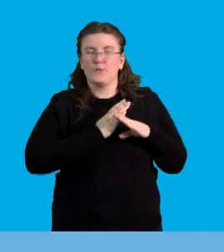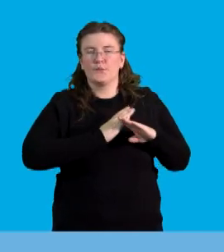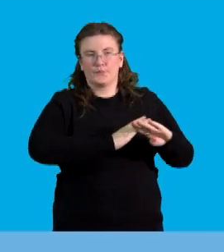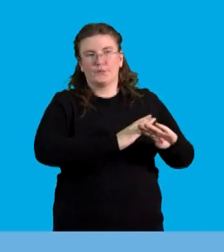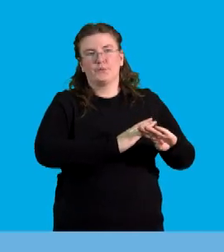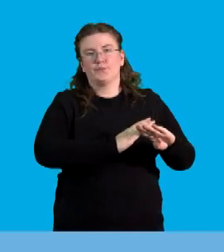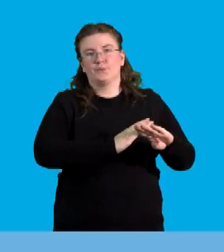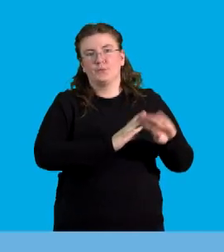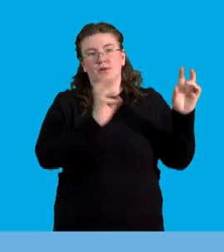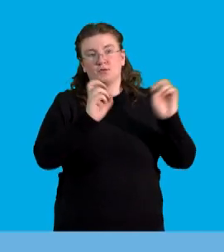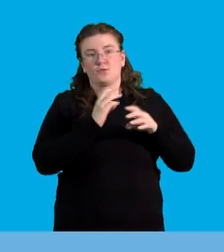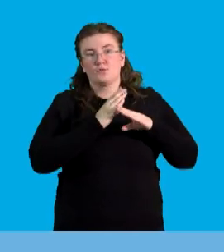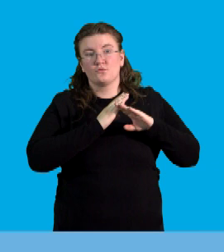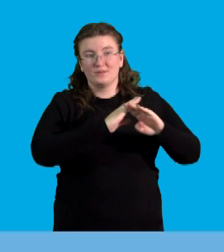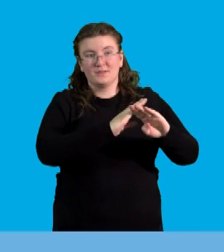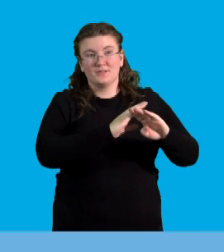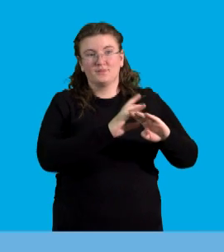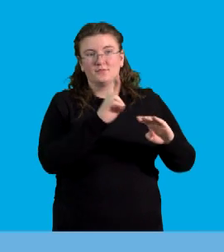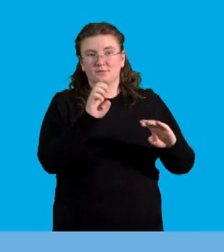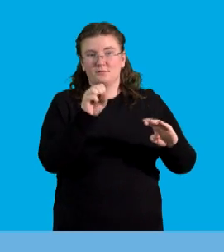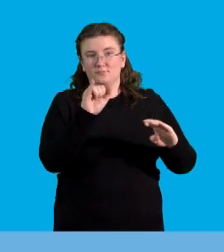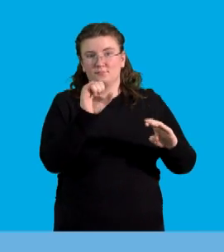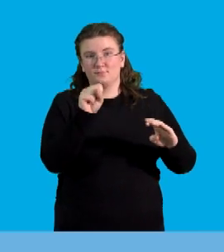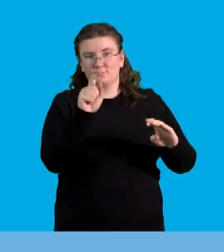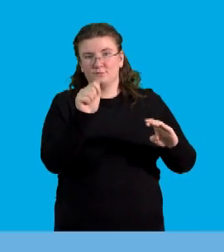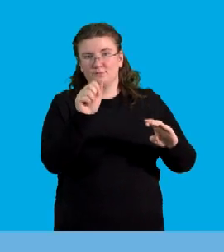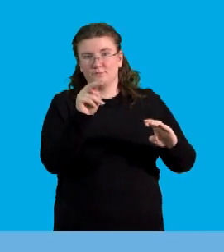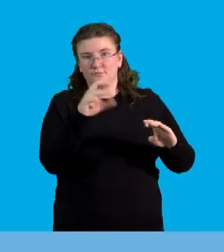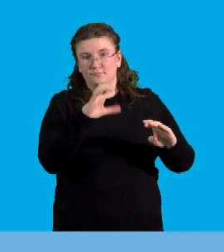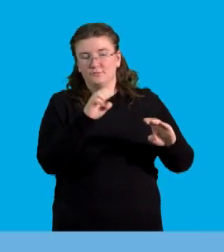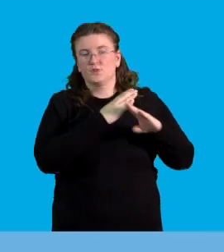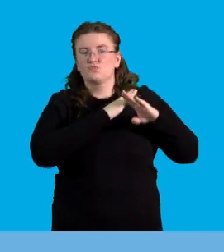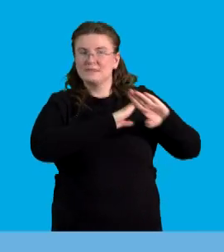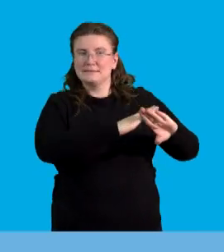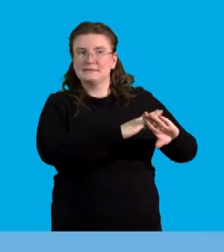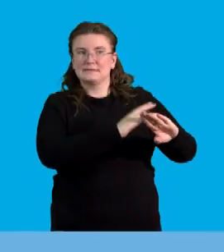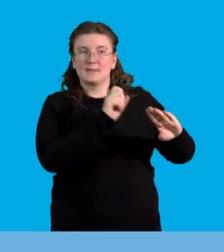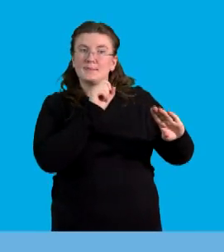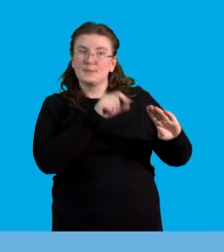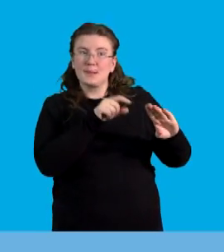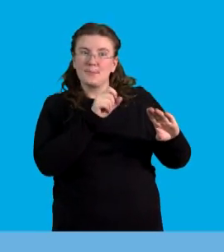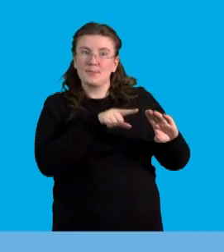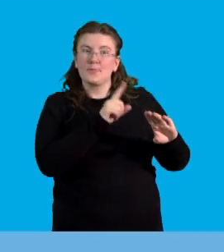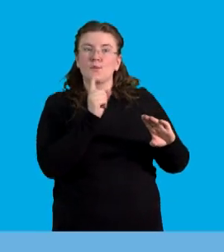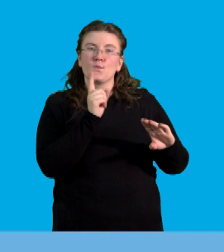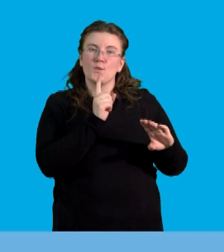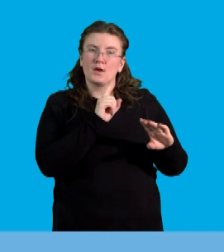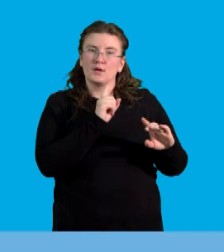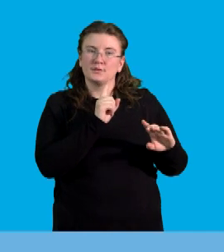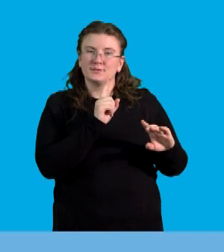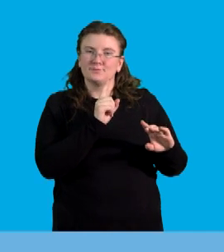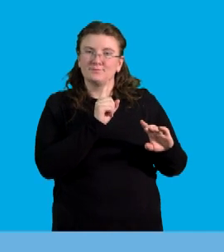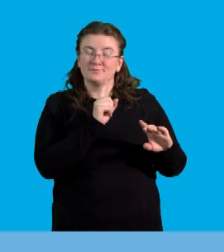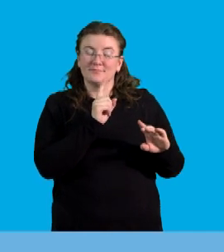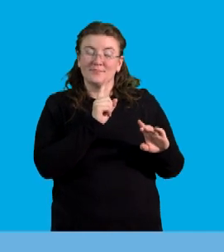electrical resistance. Remember, resistance. Now that is now a measure of